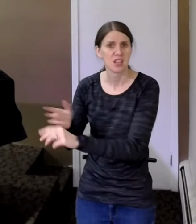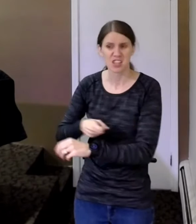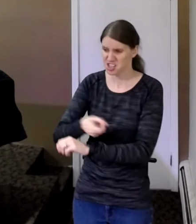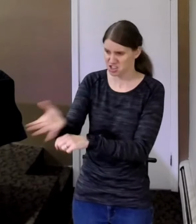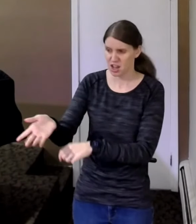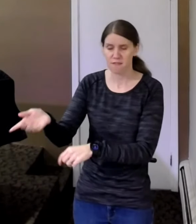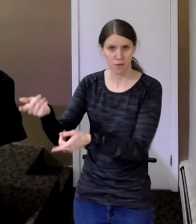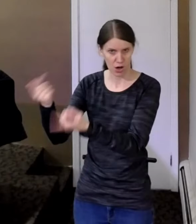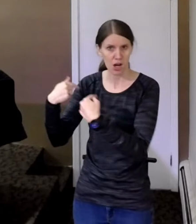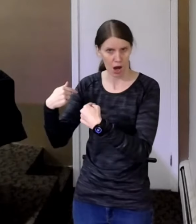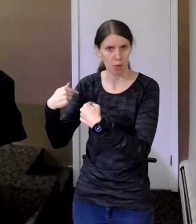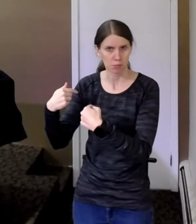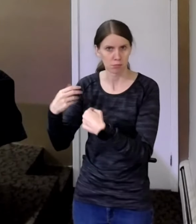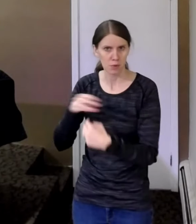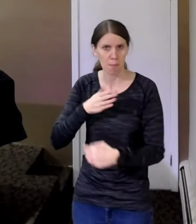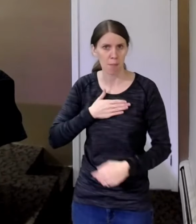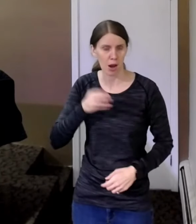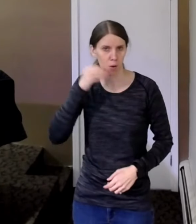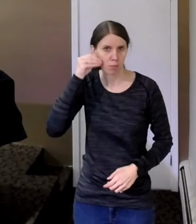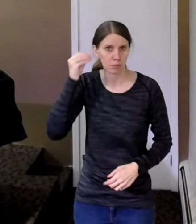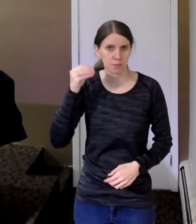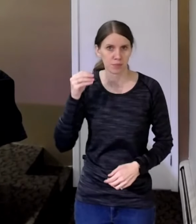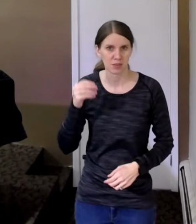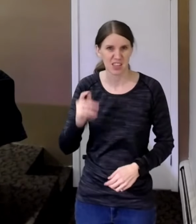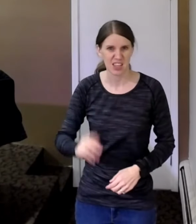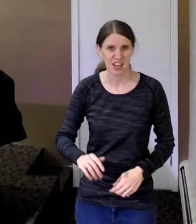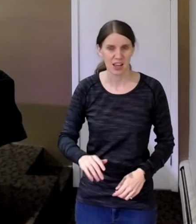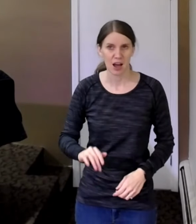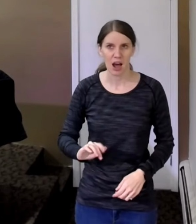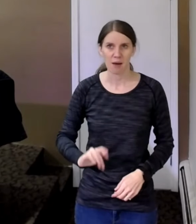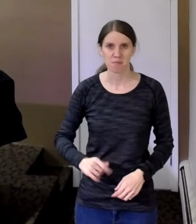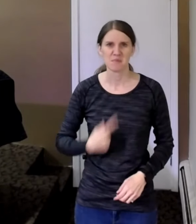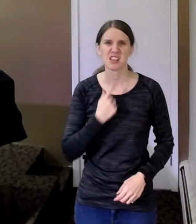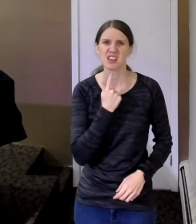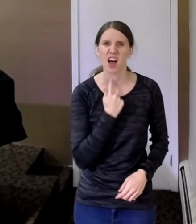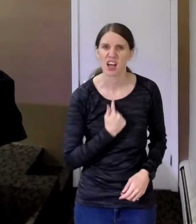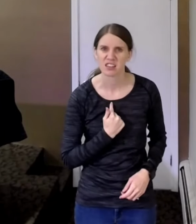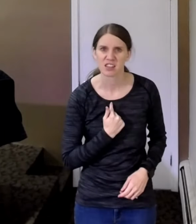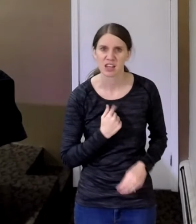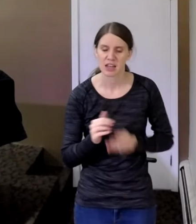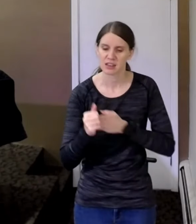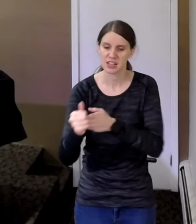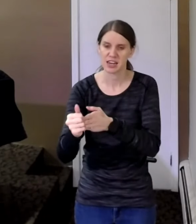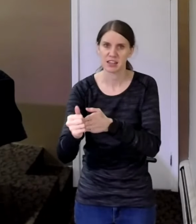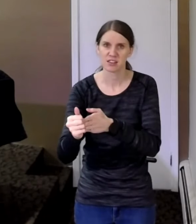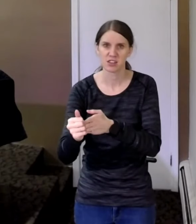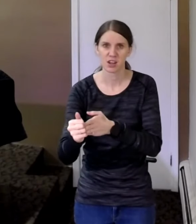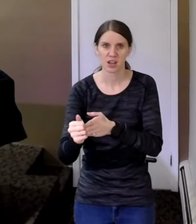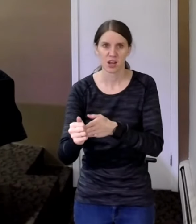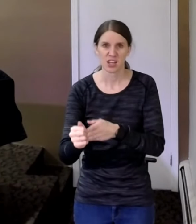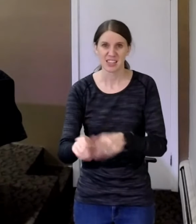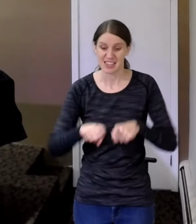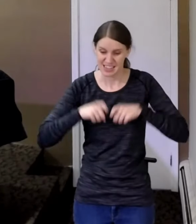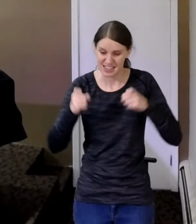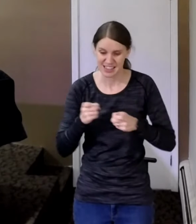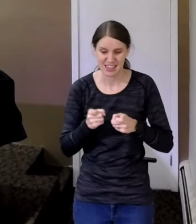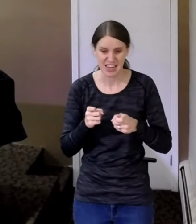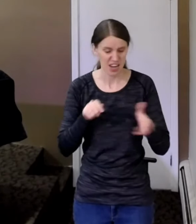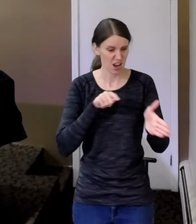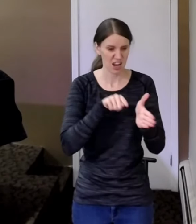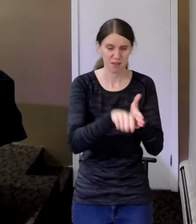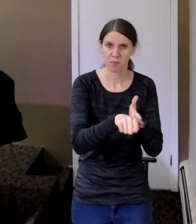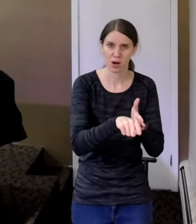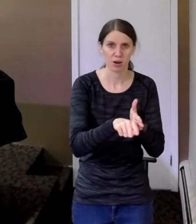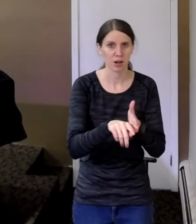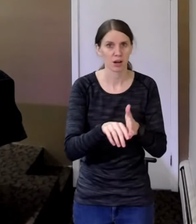that, because of his lust, it would lead to adultery, it would lead to murder, and it would lead